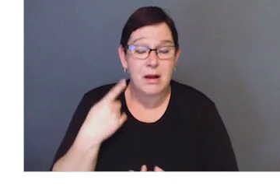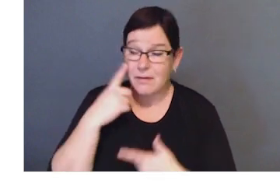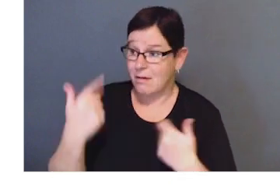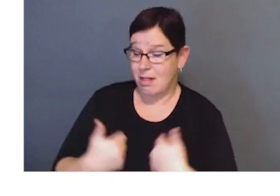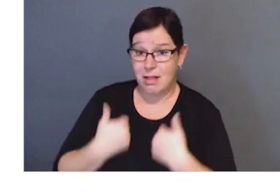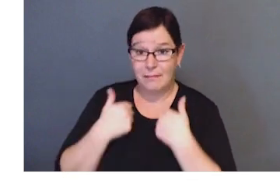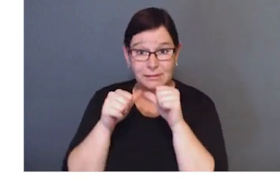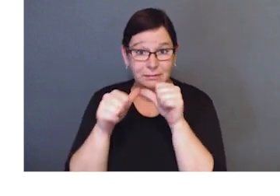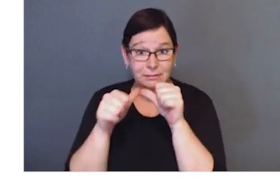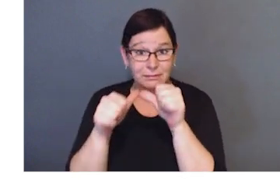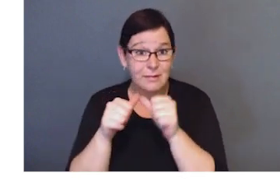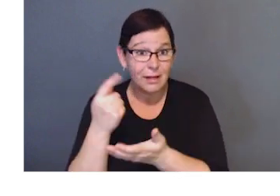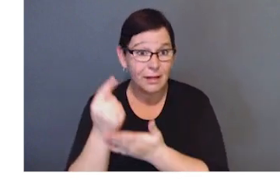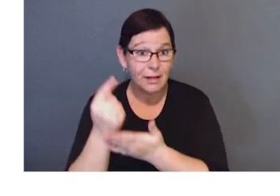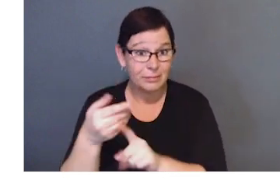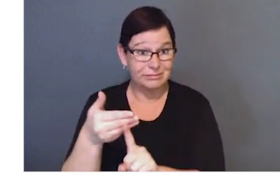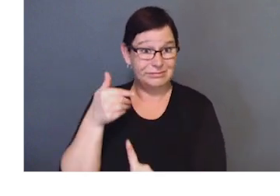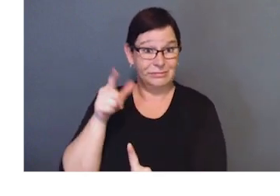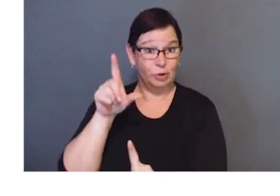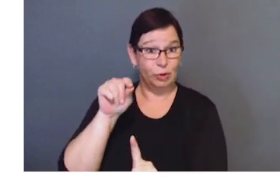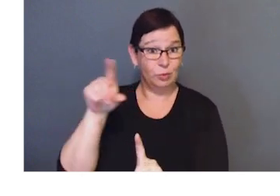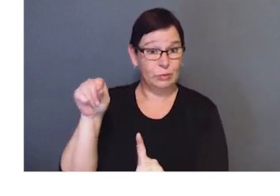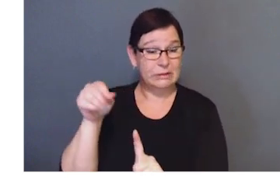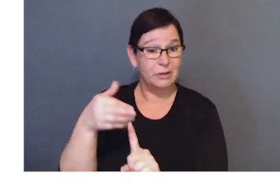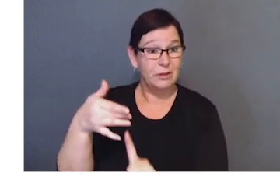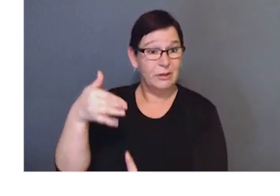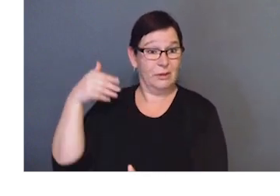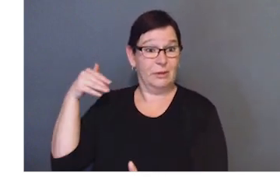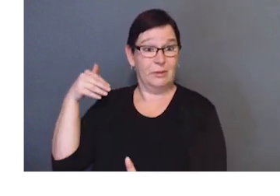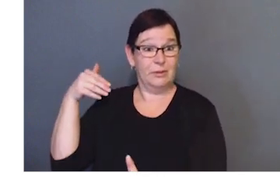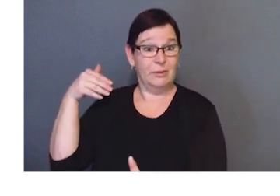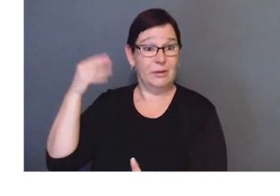medical practitioner on Form